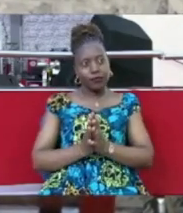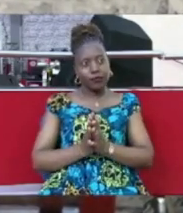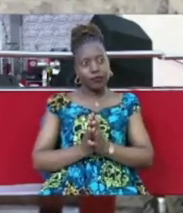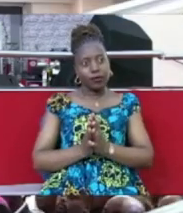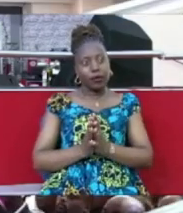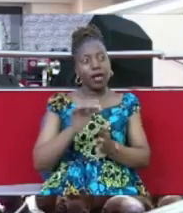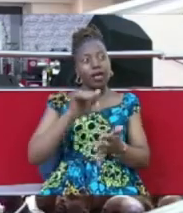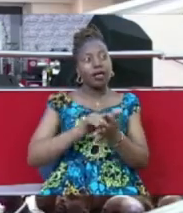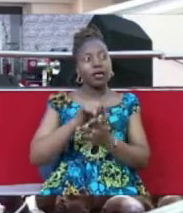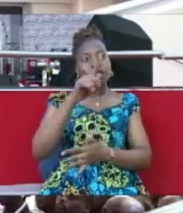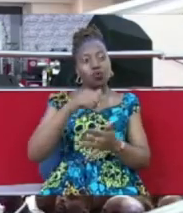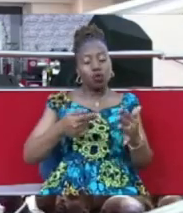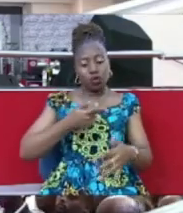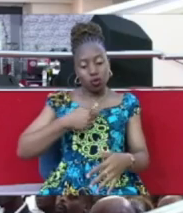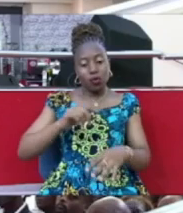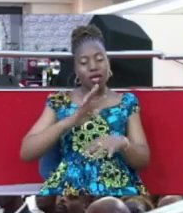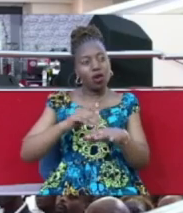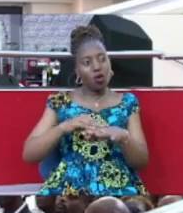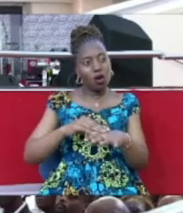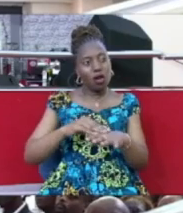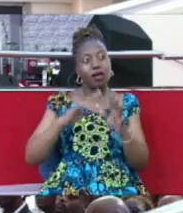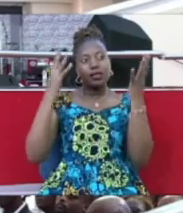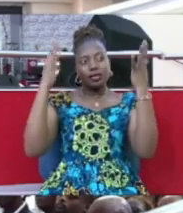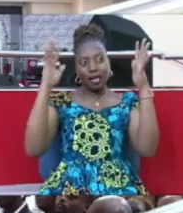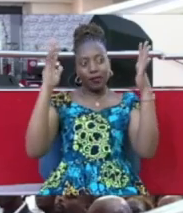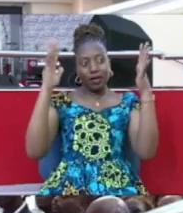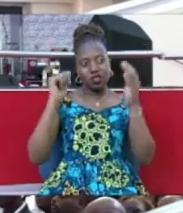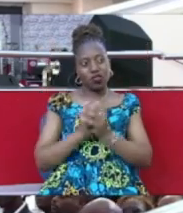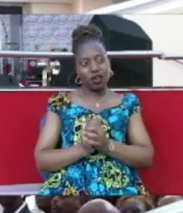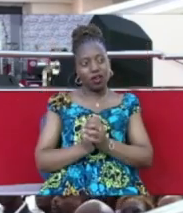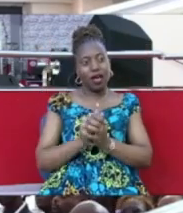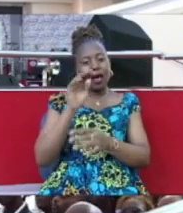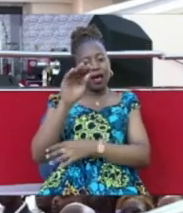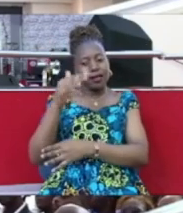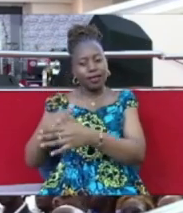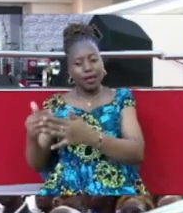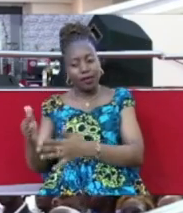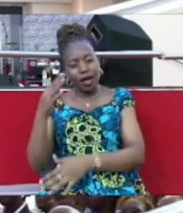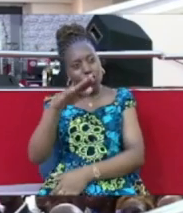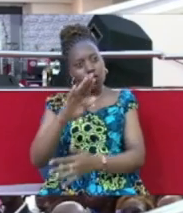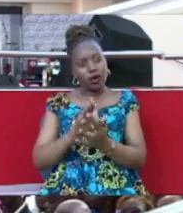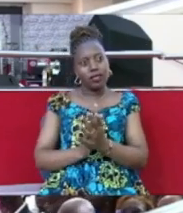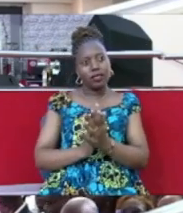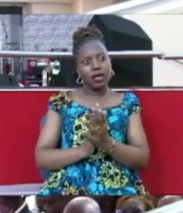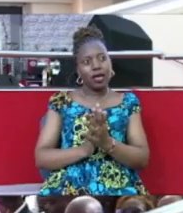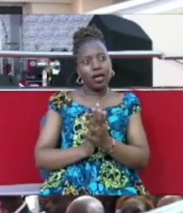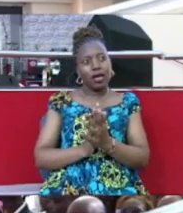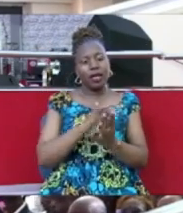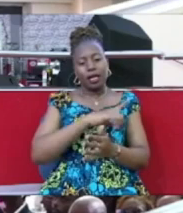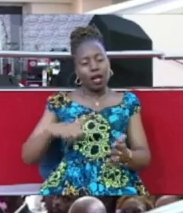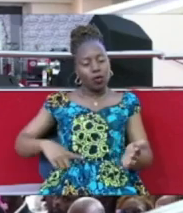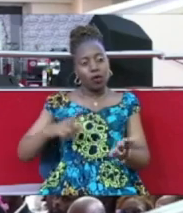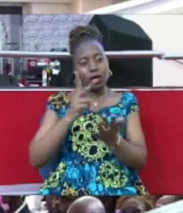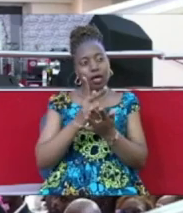is what we call a celebration. Hiyo ndio tunaita kusherehekea. Ask your neighbor again, did the Lord put a song in your mouth before you came